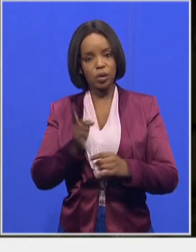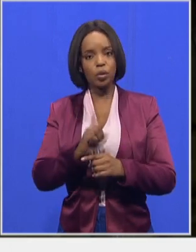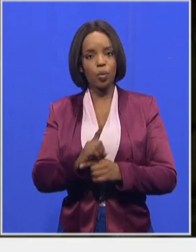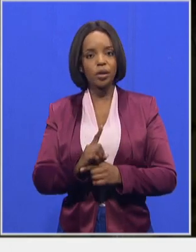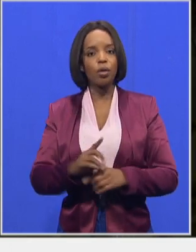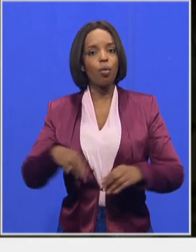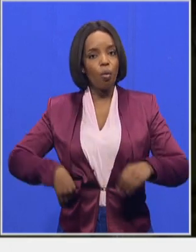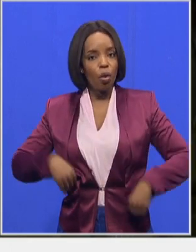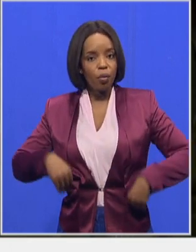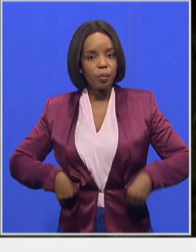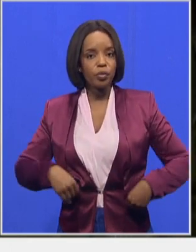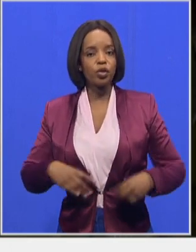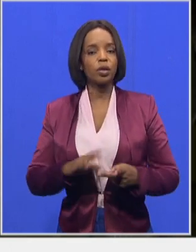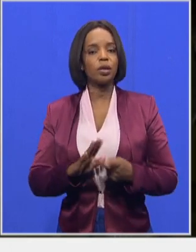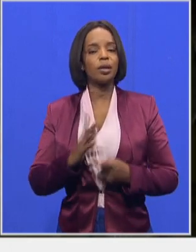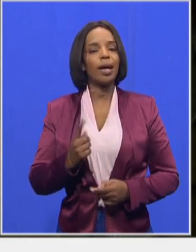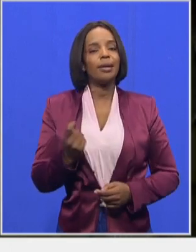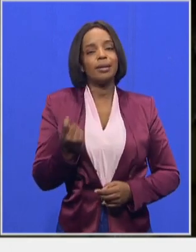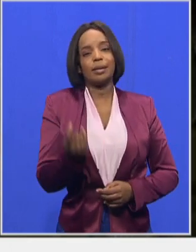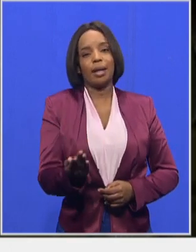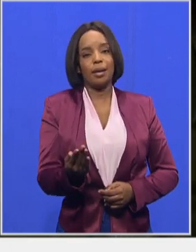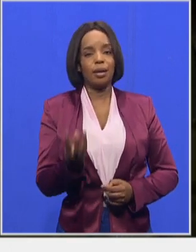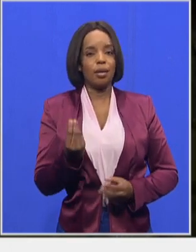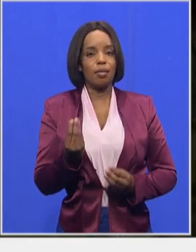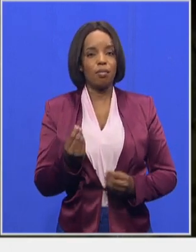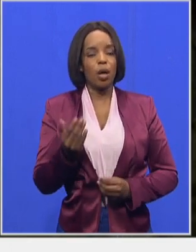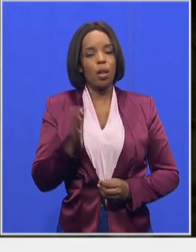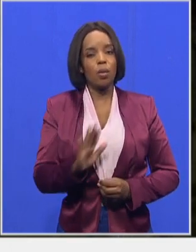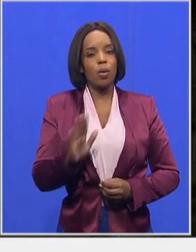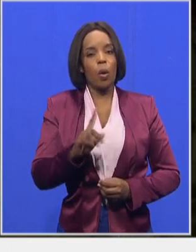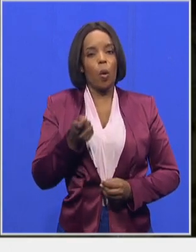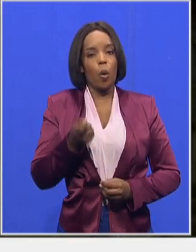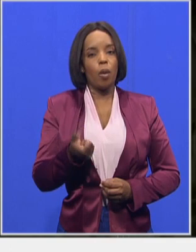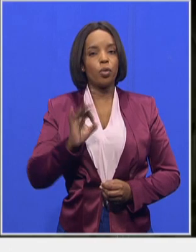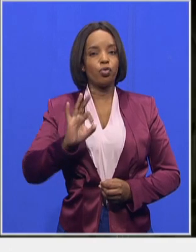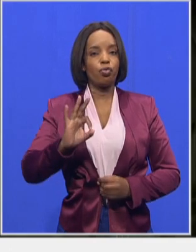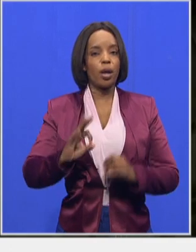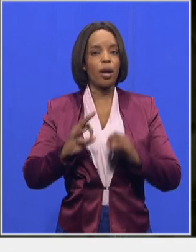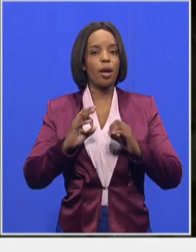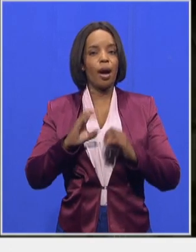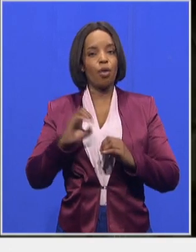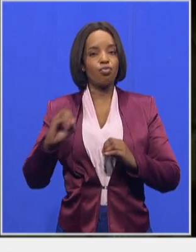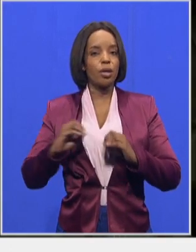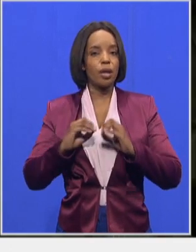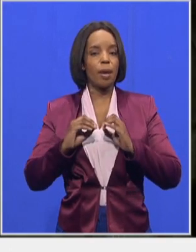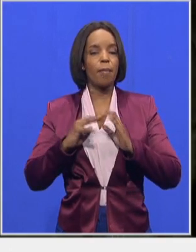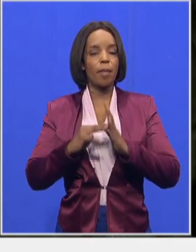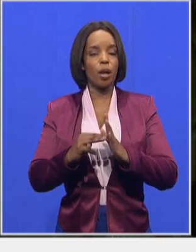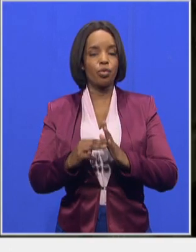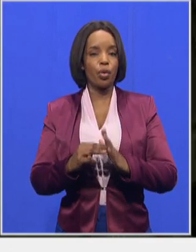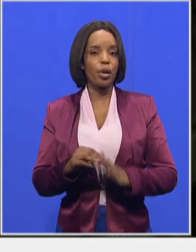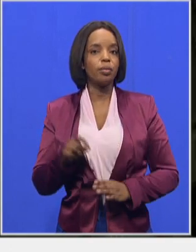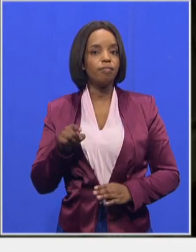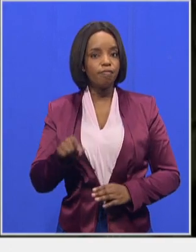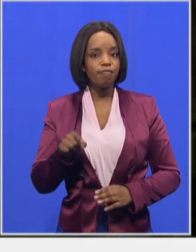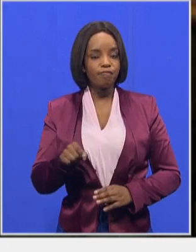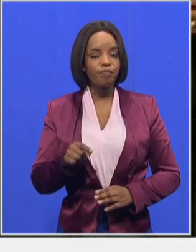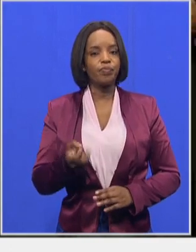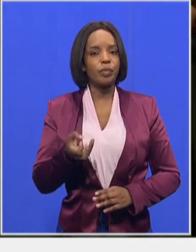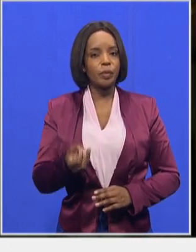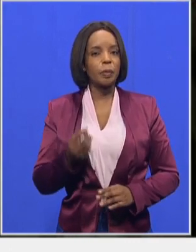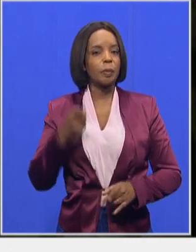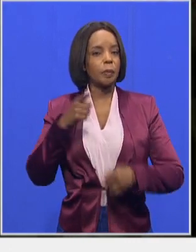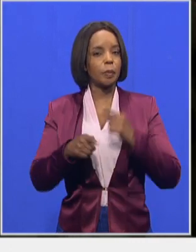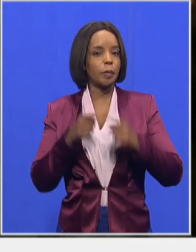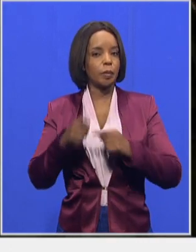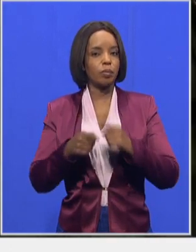tender fraud of nearly 300 million rand. Zandile Gumede and 21 others stand accused of. Well, the court